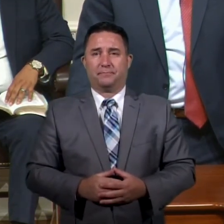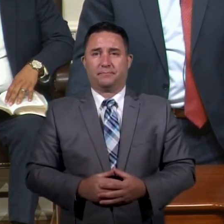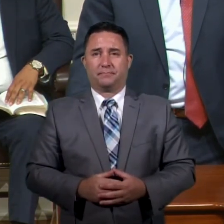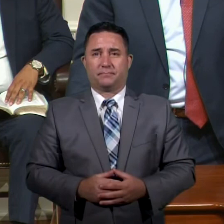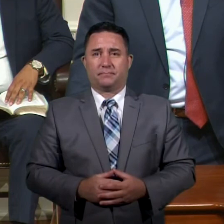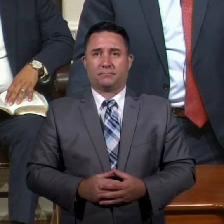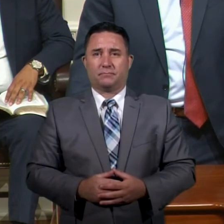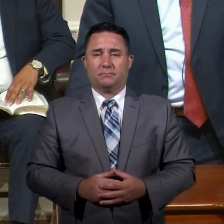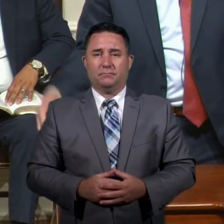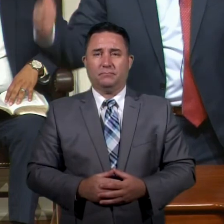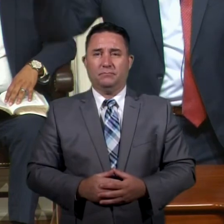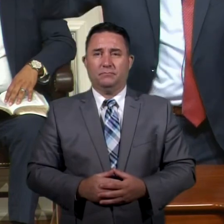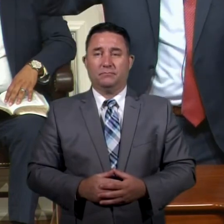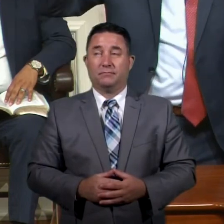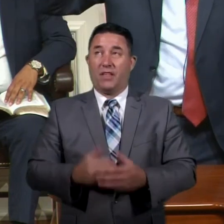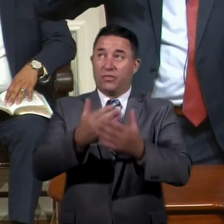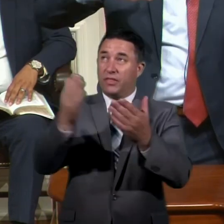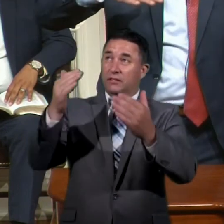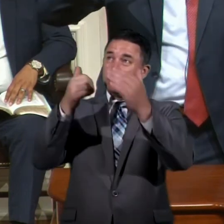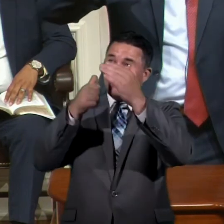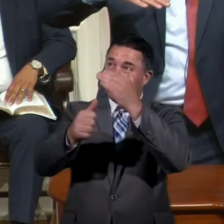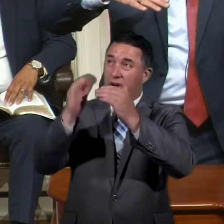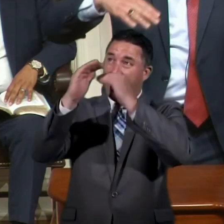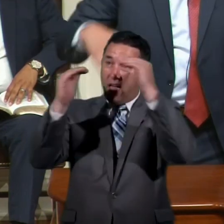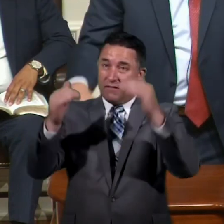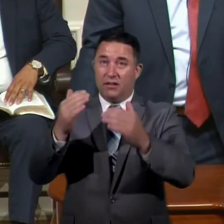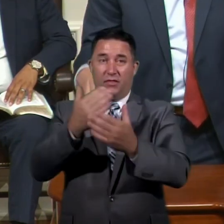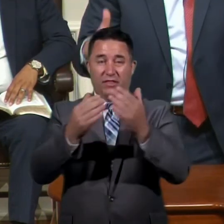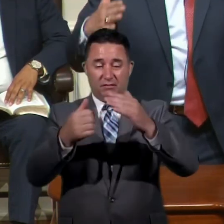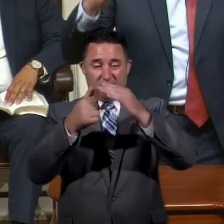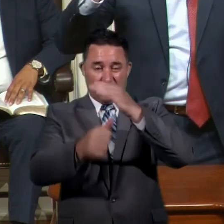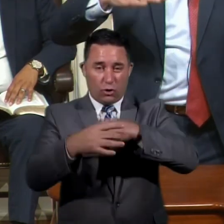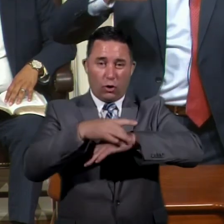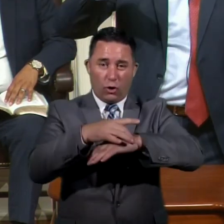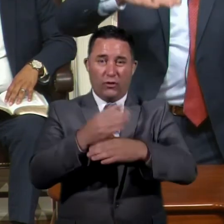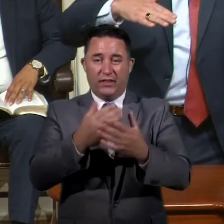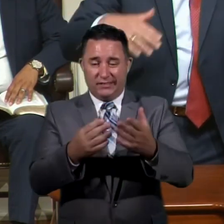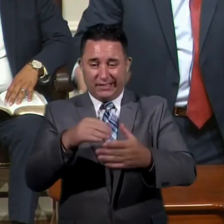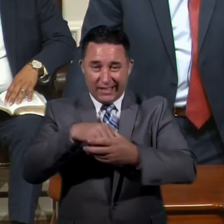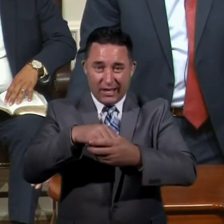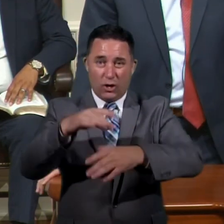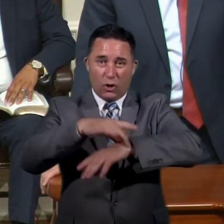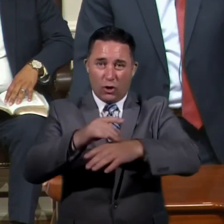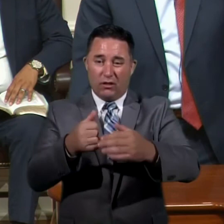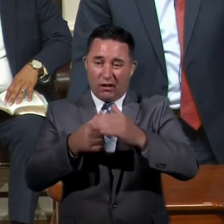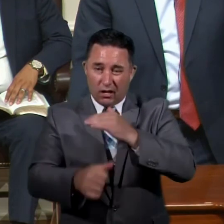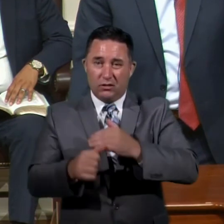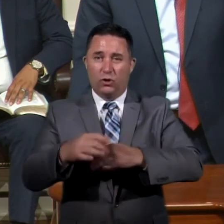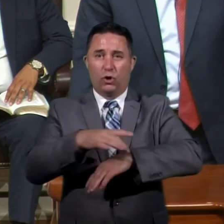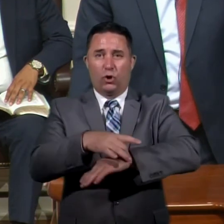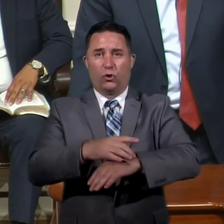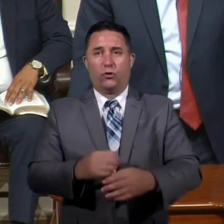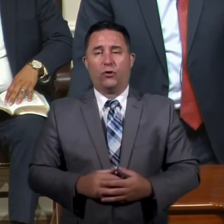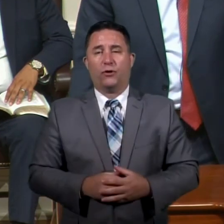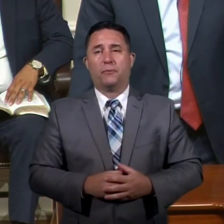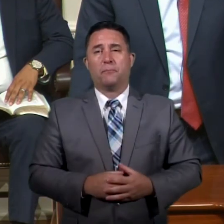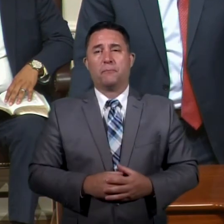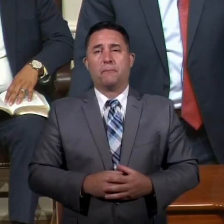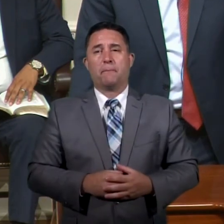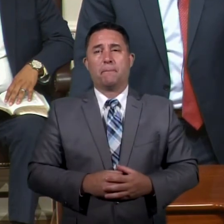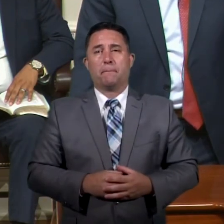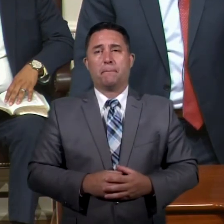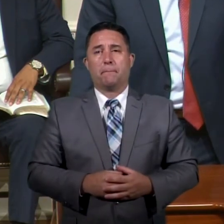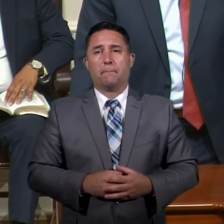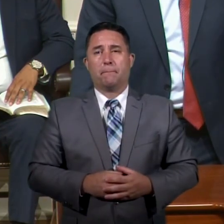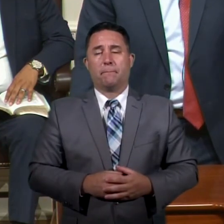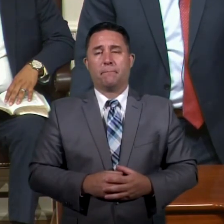rodilla. Things under heaven, things under earth, things in earth, and things under the earth. Las cosas que están en los cielos, en la tierra,